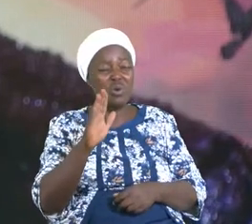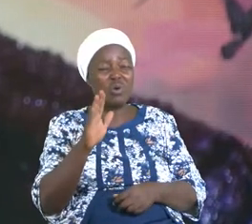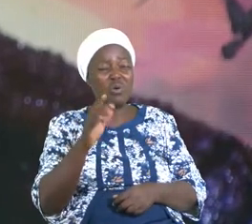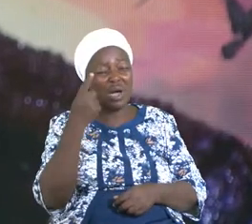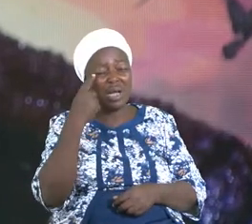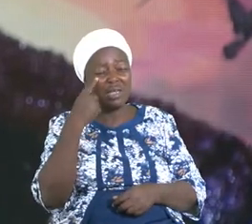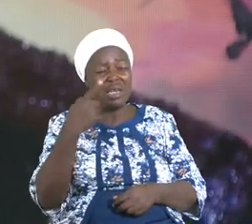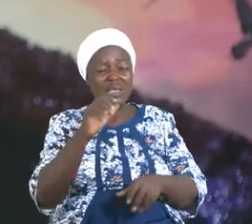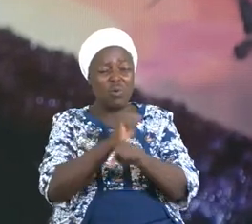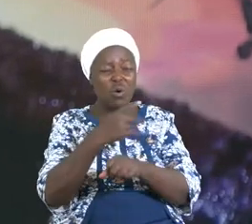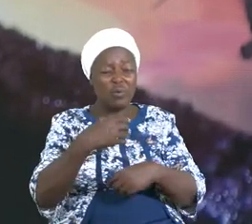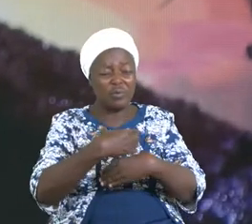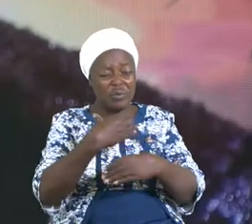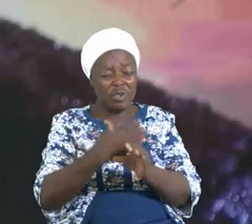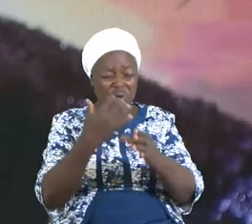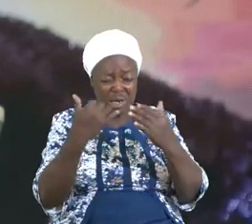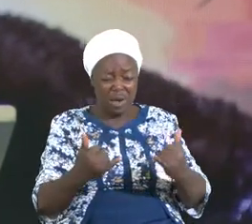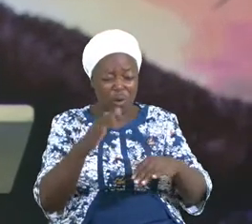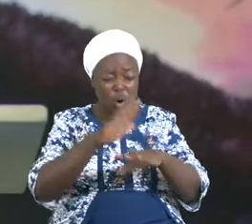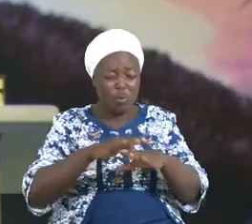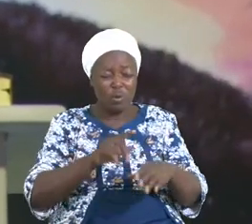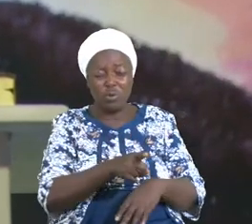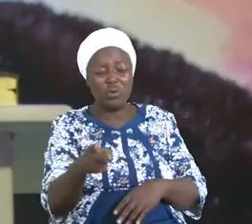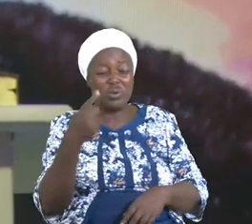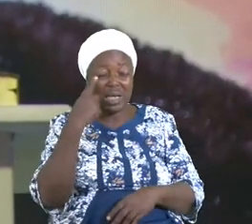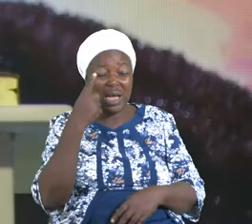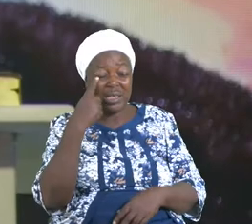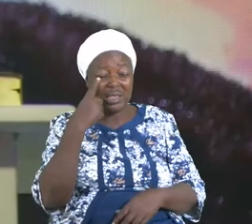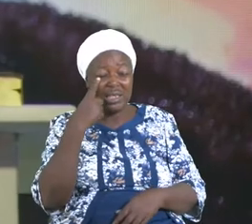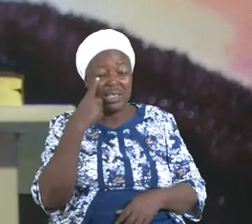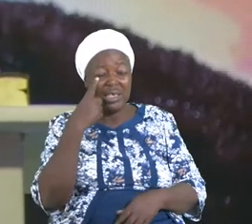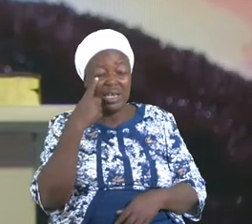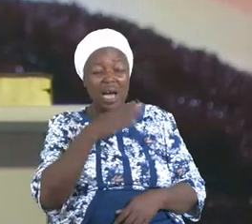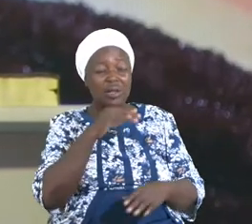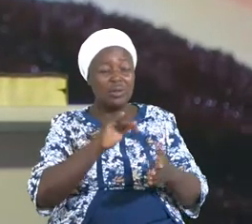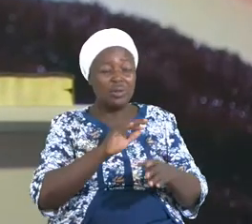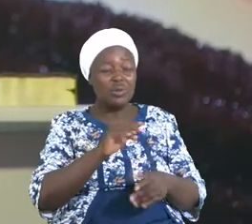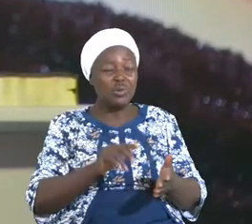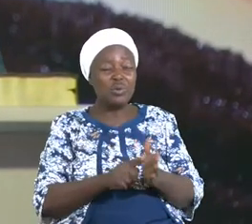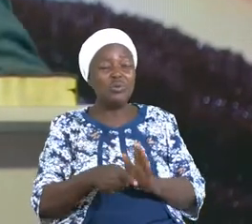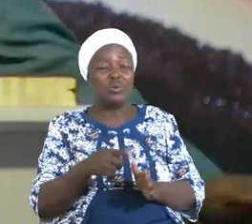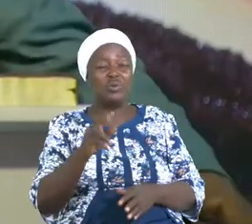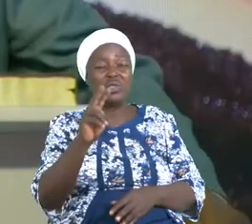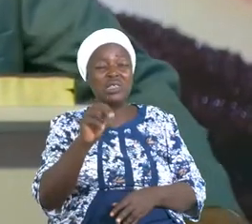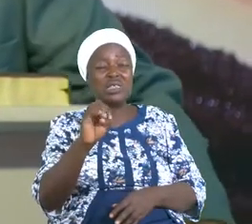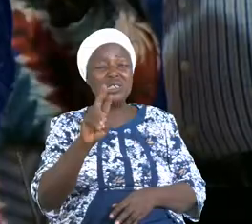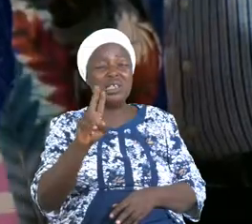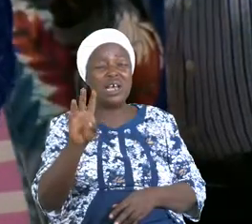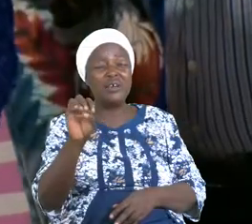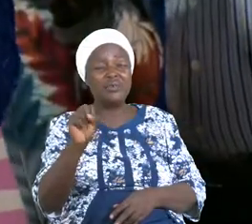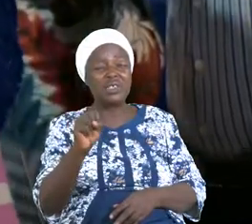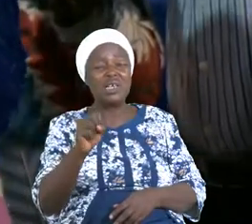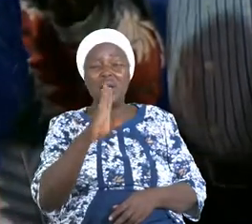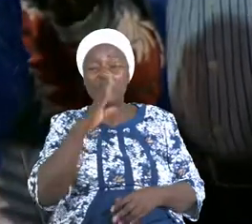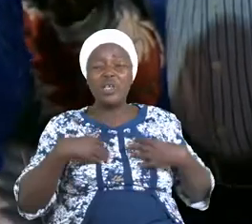now upon those eyes and those nerves, be healed in Jesus'